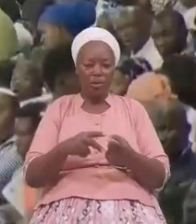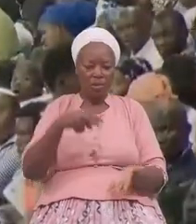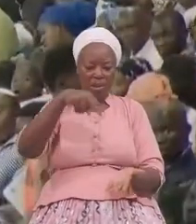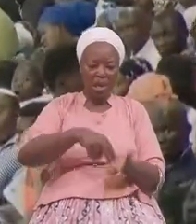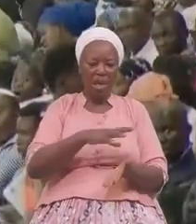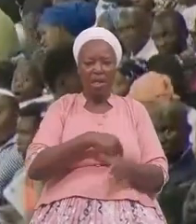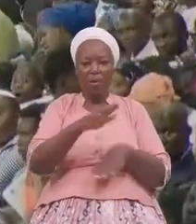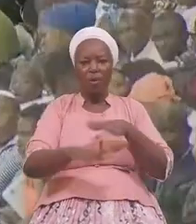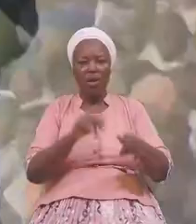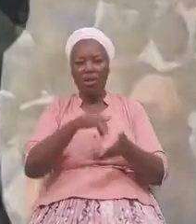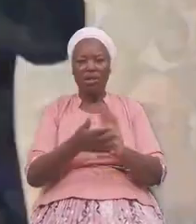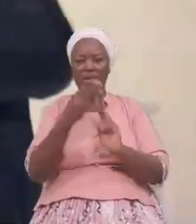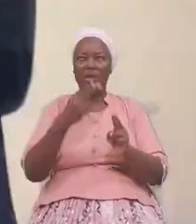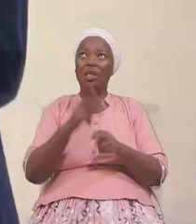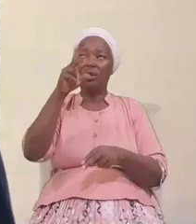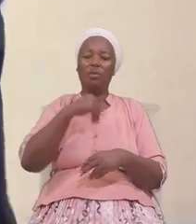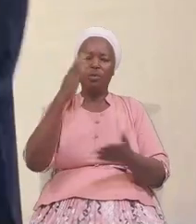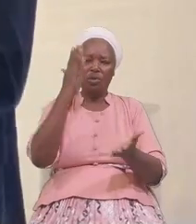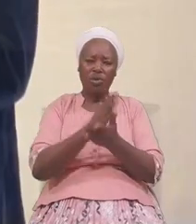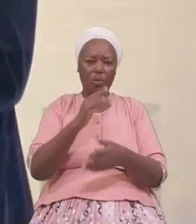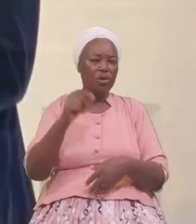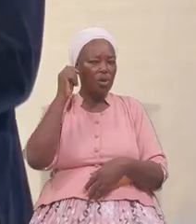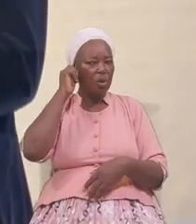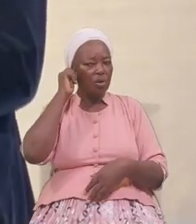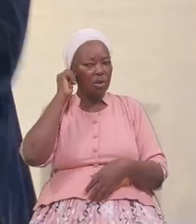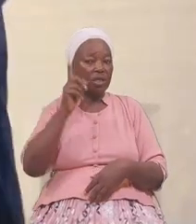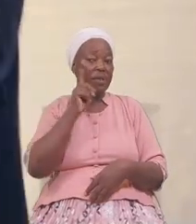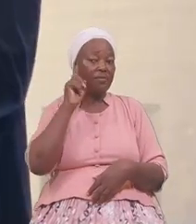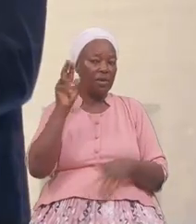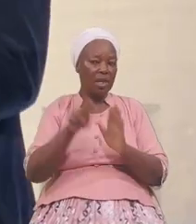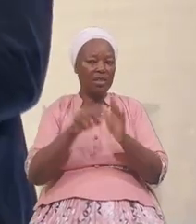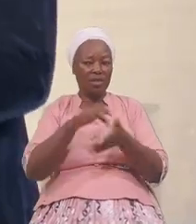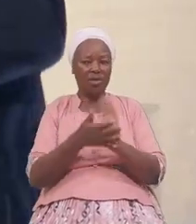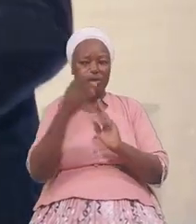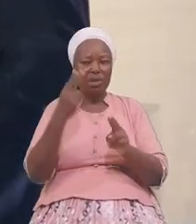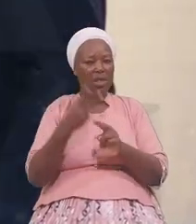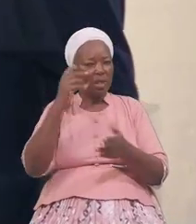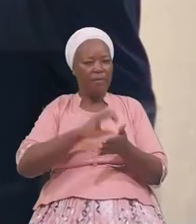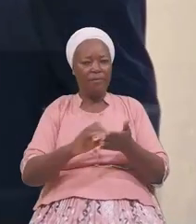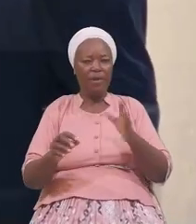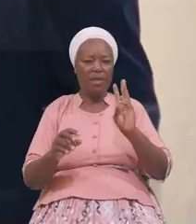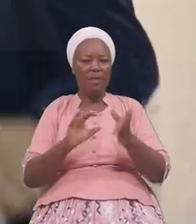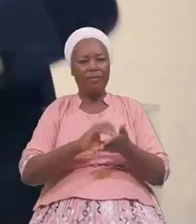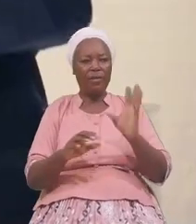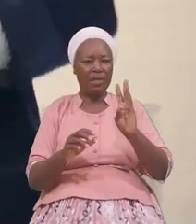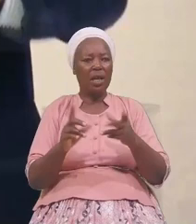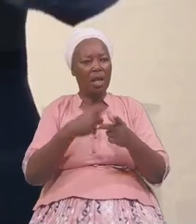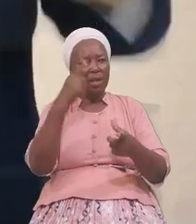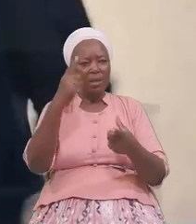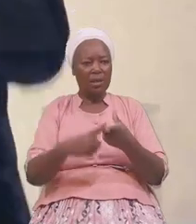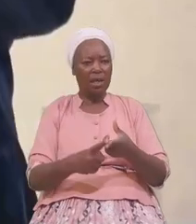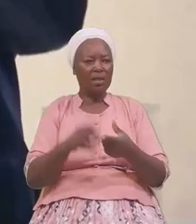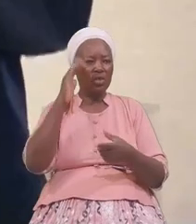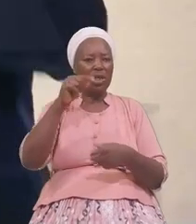will unstop your ears. Look at verse 6. In verse 6, then shall the